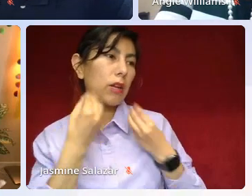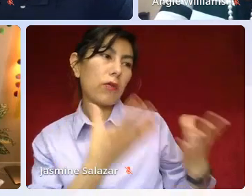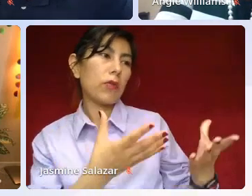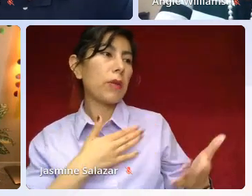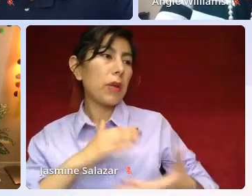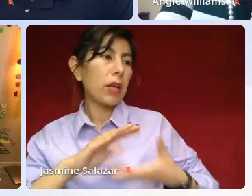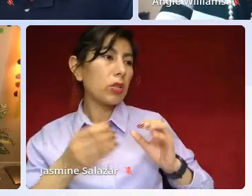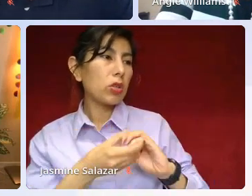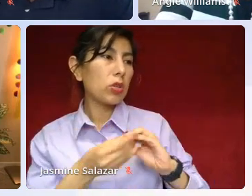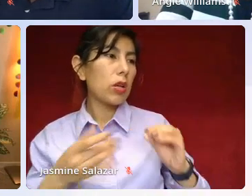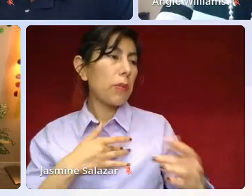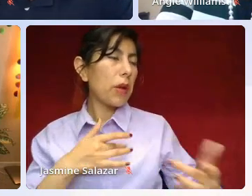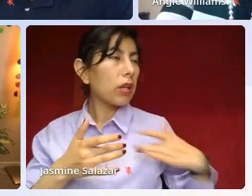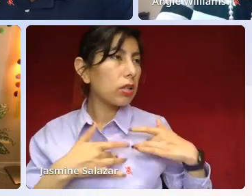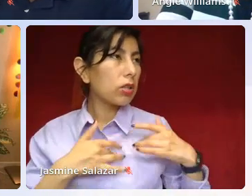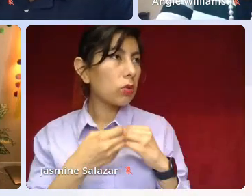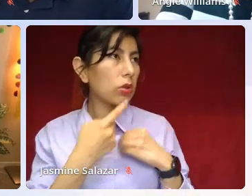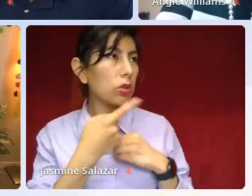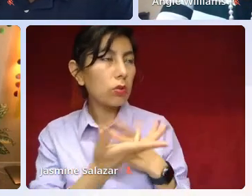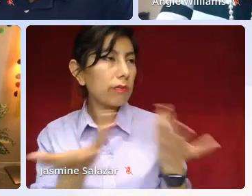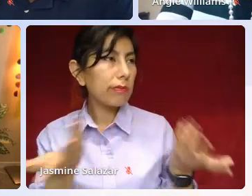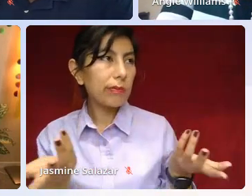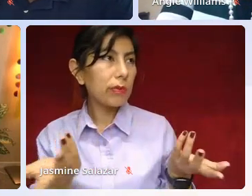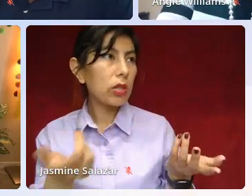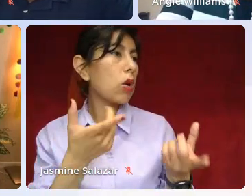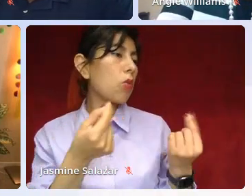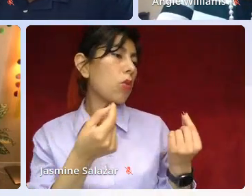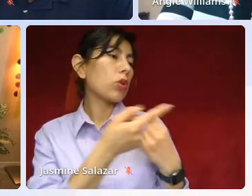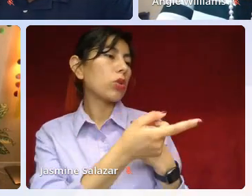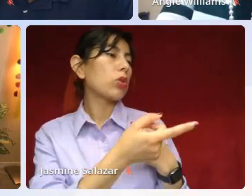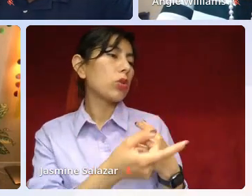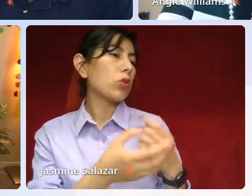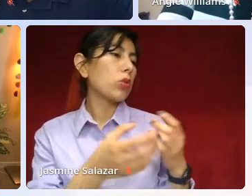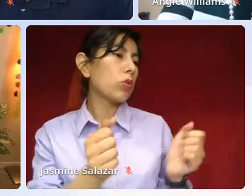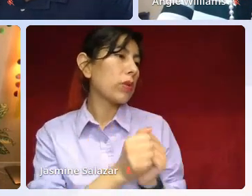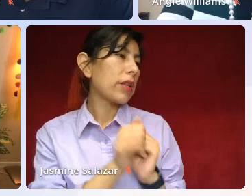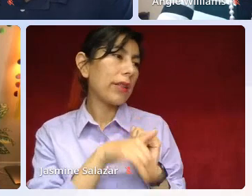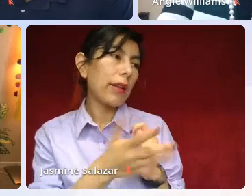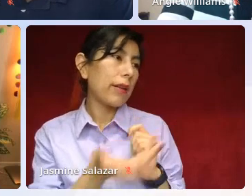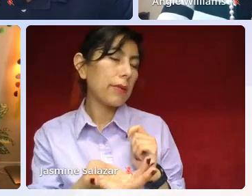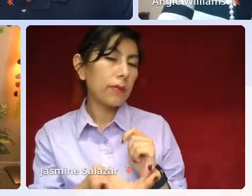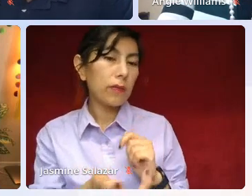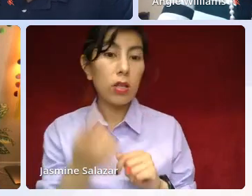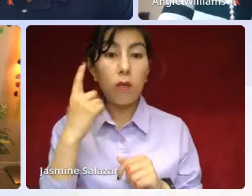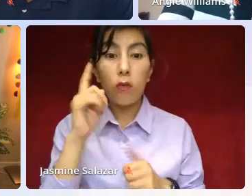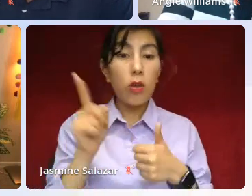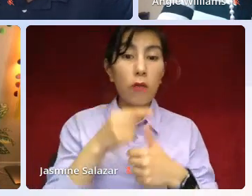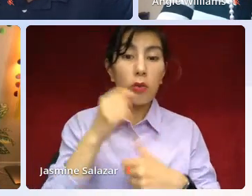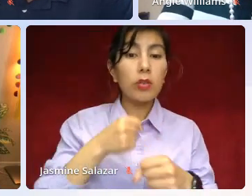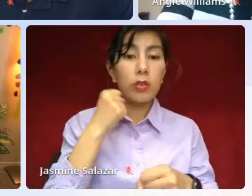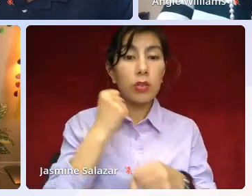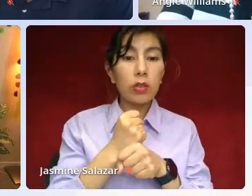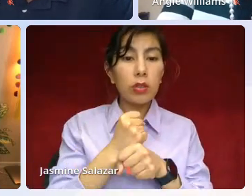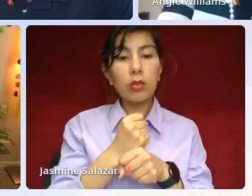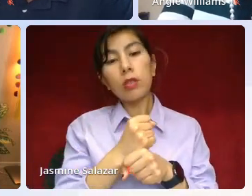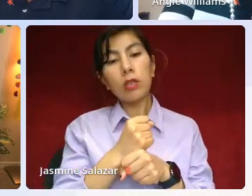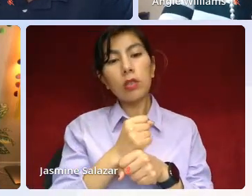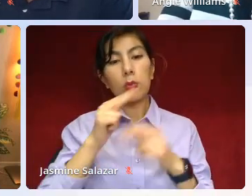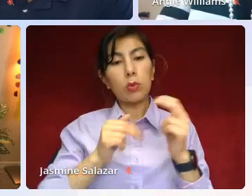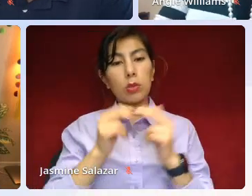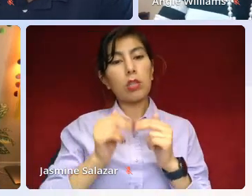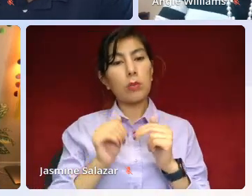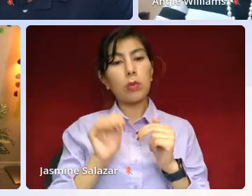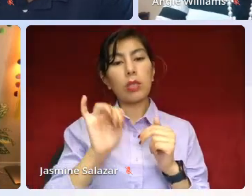stories, my concerns? What are you going to do with this? So for the first year, it was building